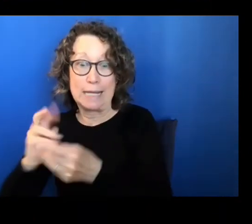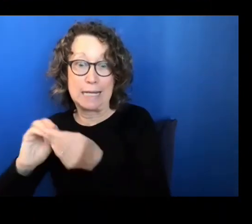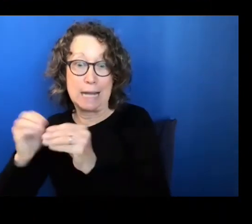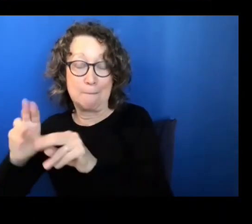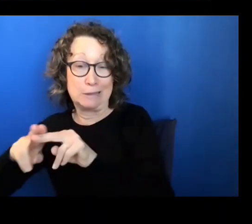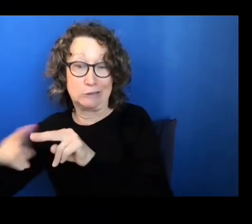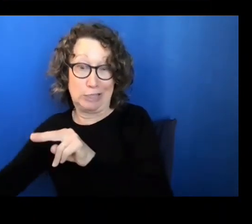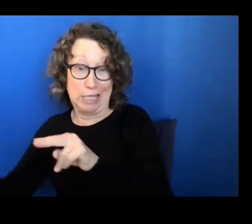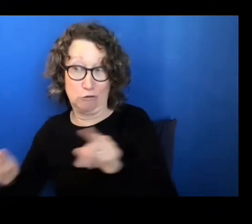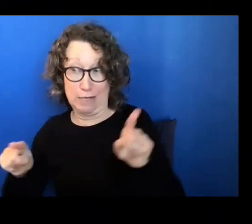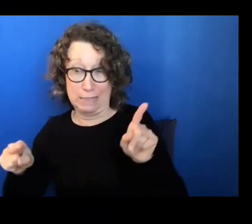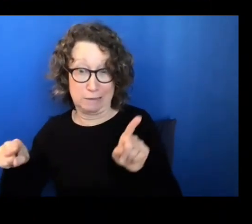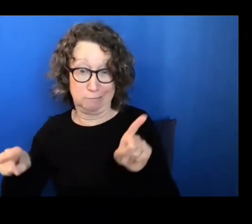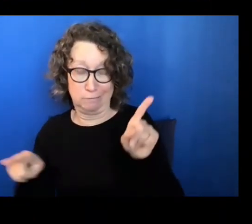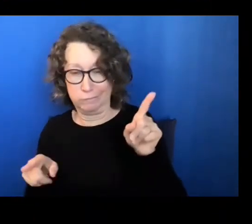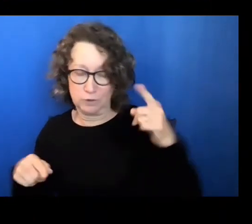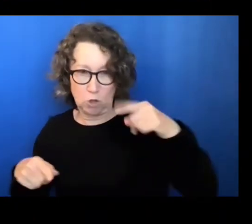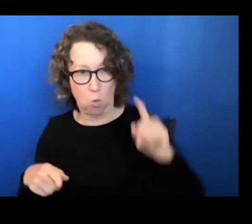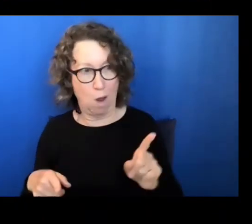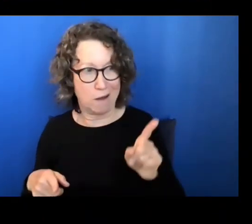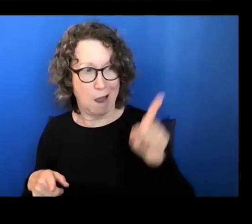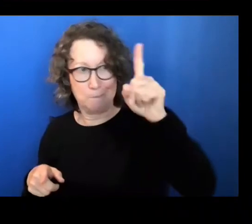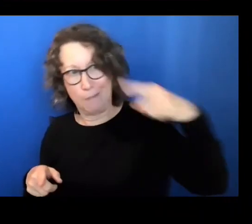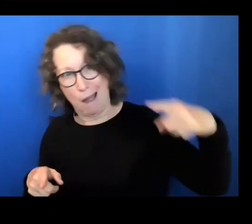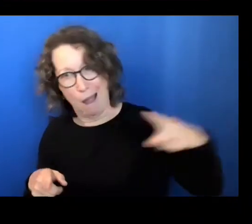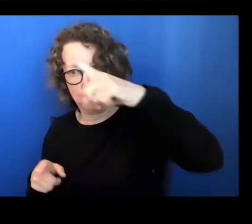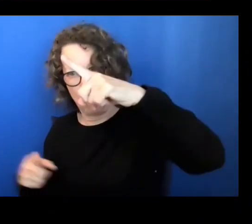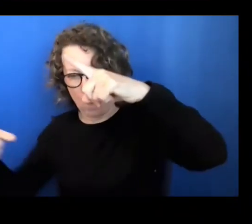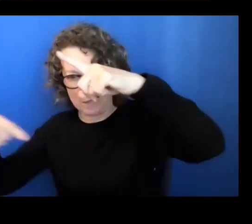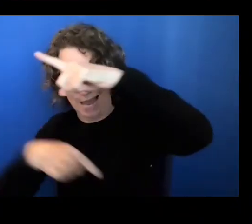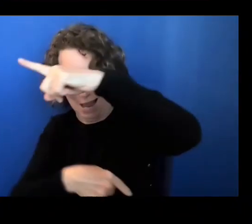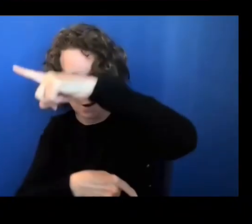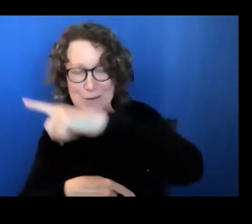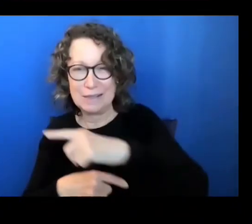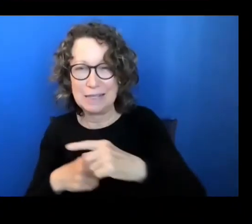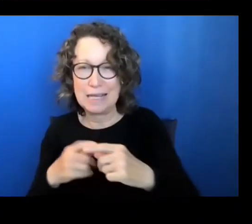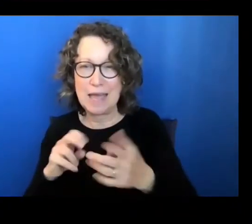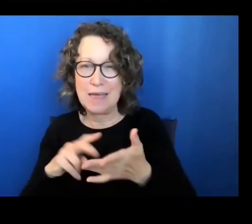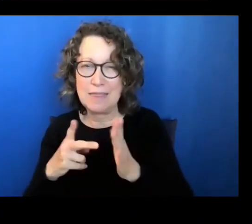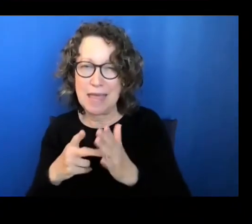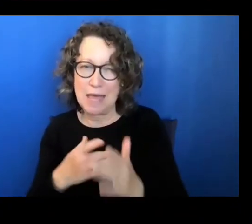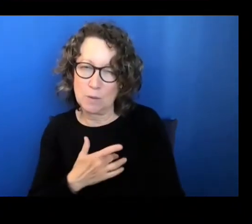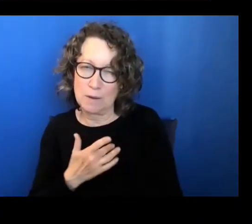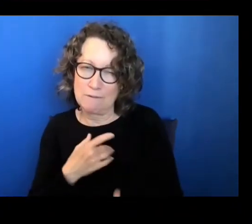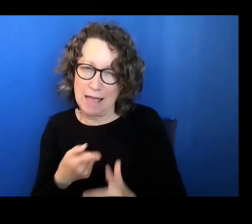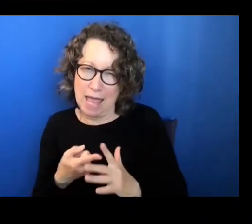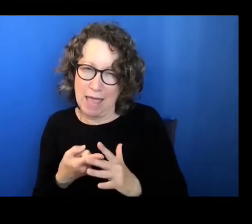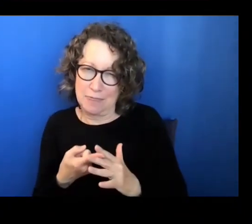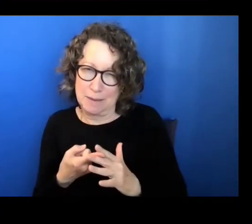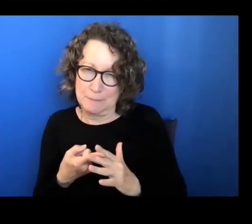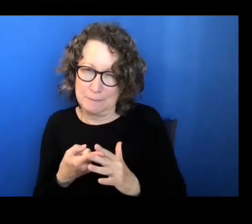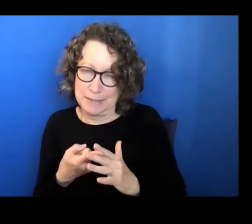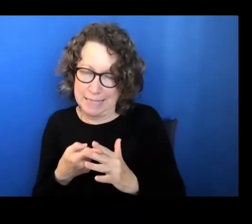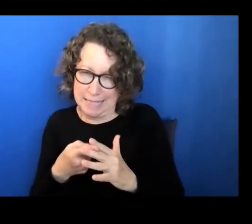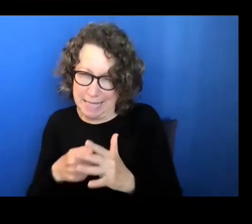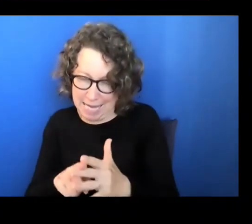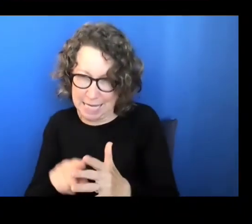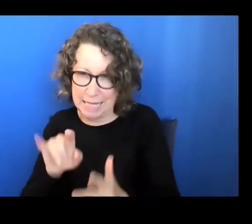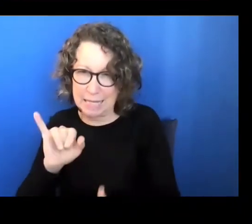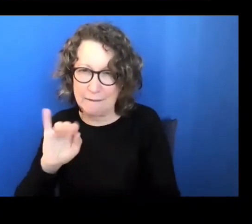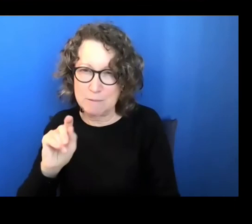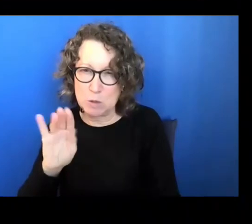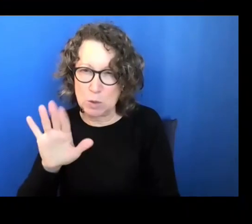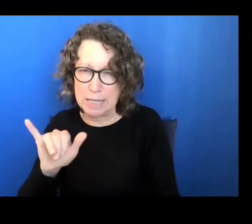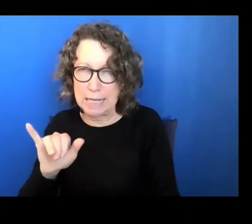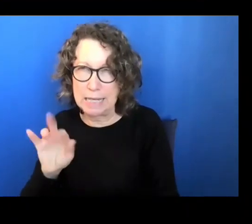our case rates, we anticipate reaching that immunity level, the beginning of that immunity level, sometime